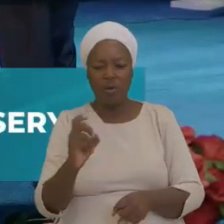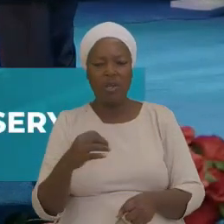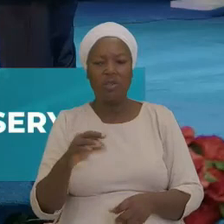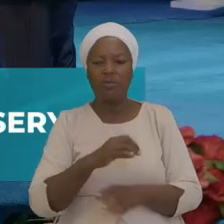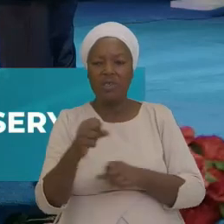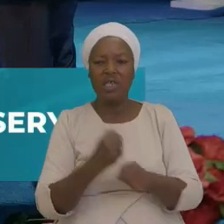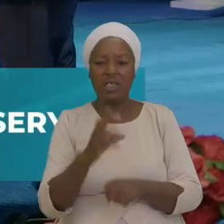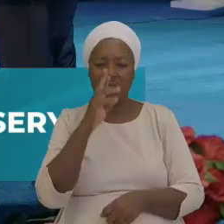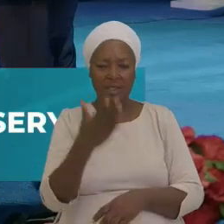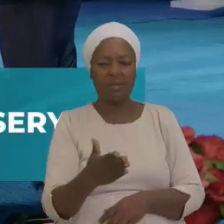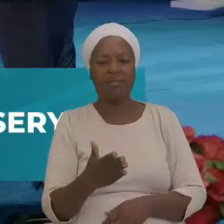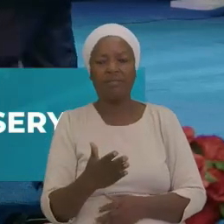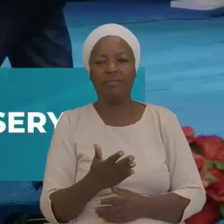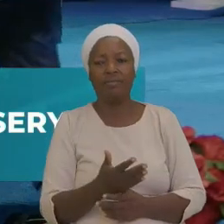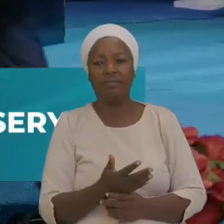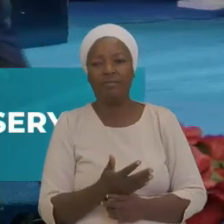there.